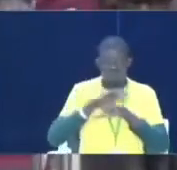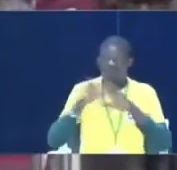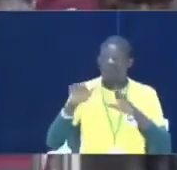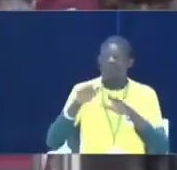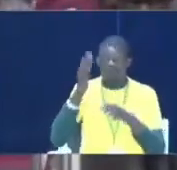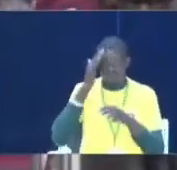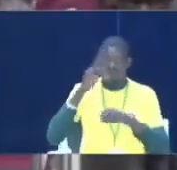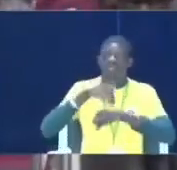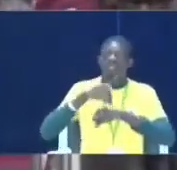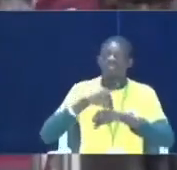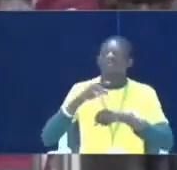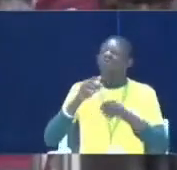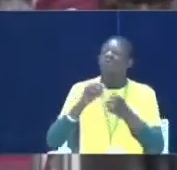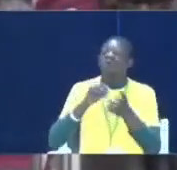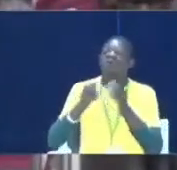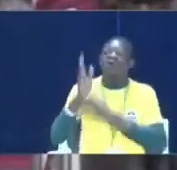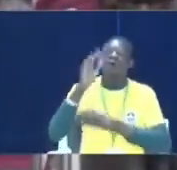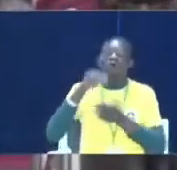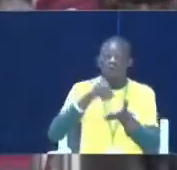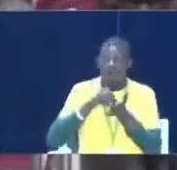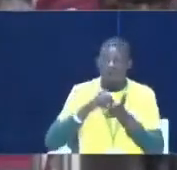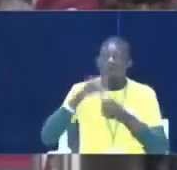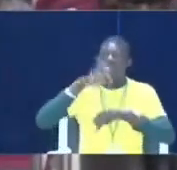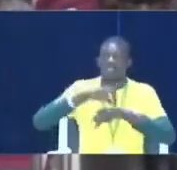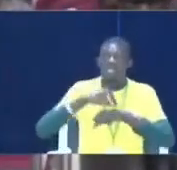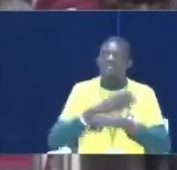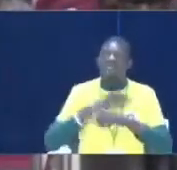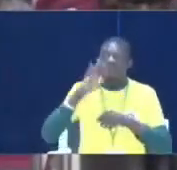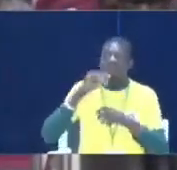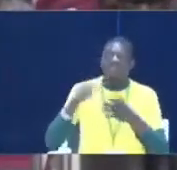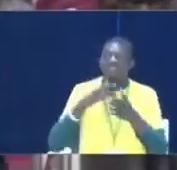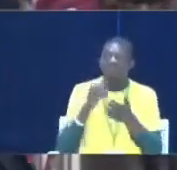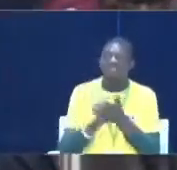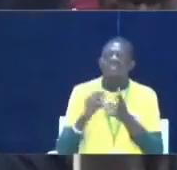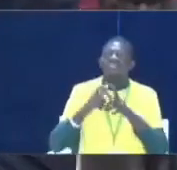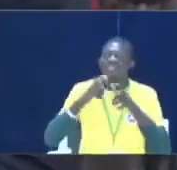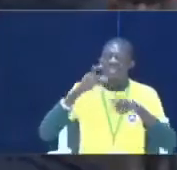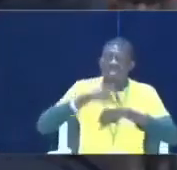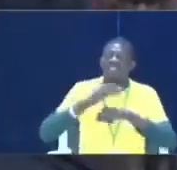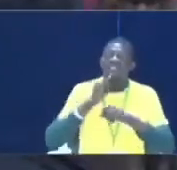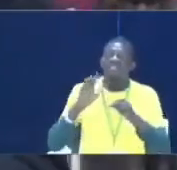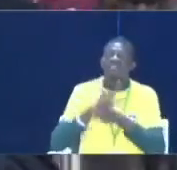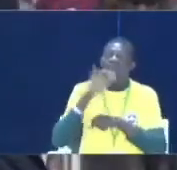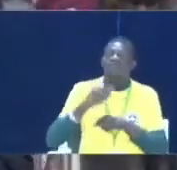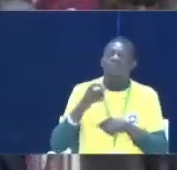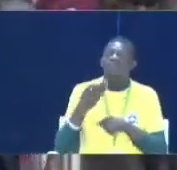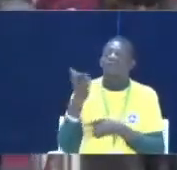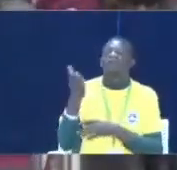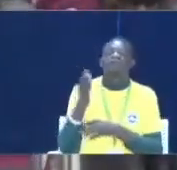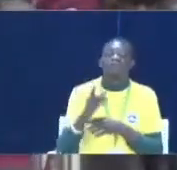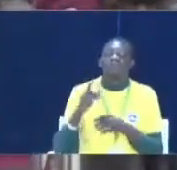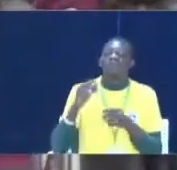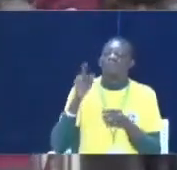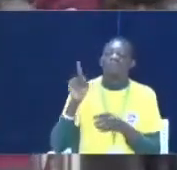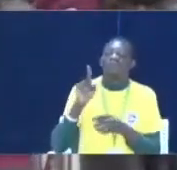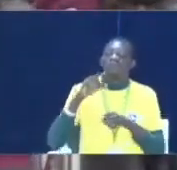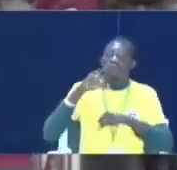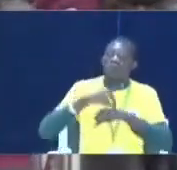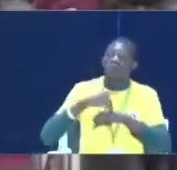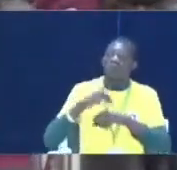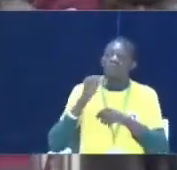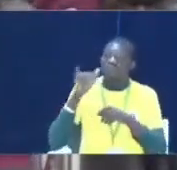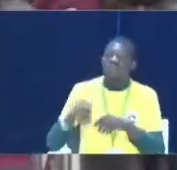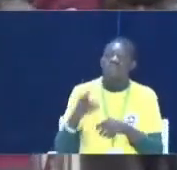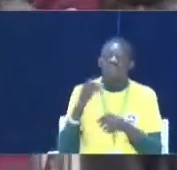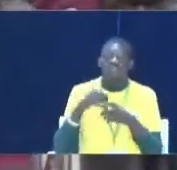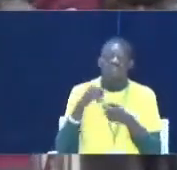earth. The Lord is the one that owns the earth by Psalm. He says, the earth is the Lord's and the fullness thereof, the world and they that dwell in